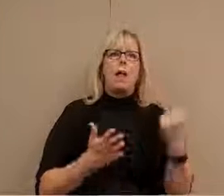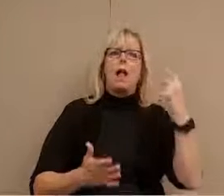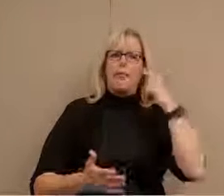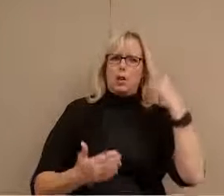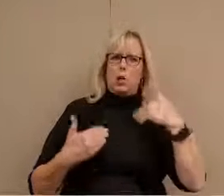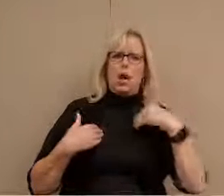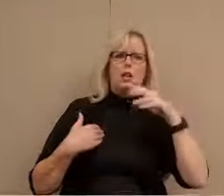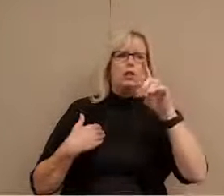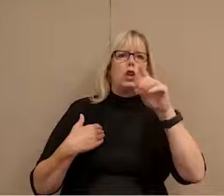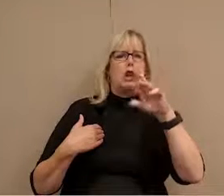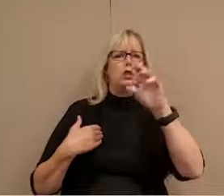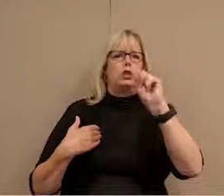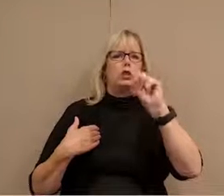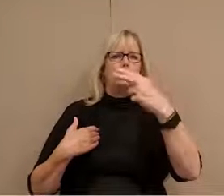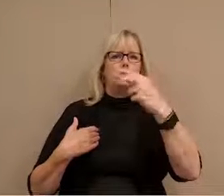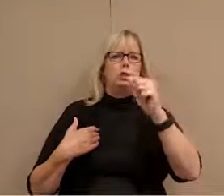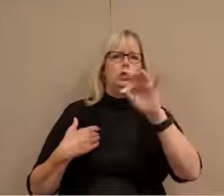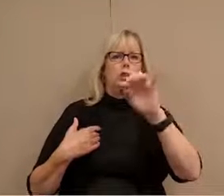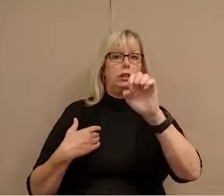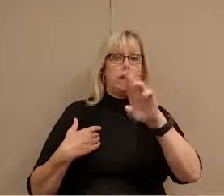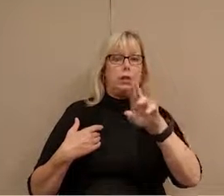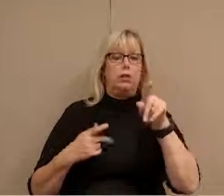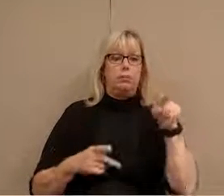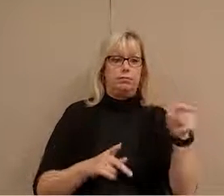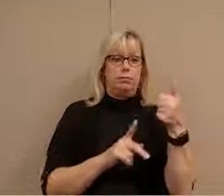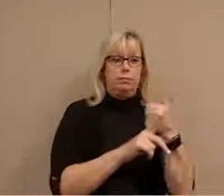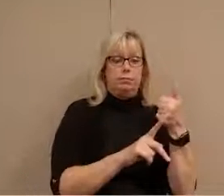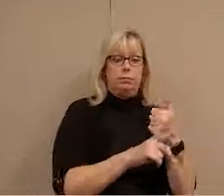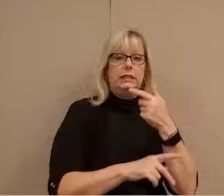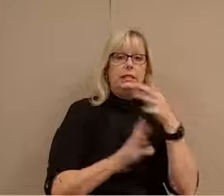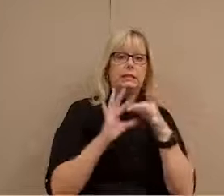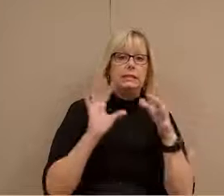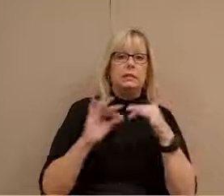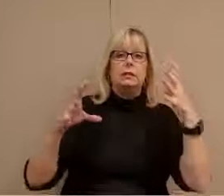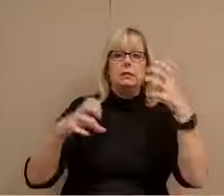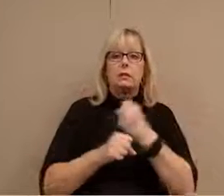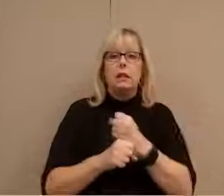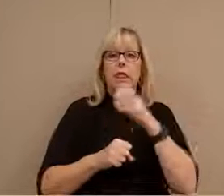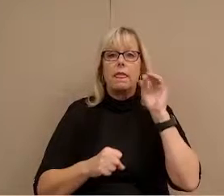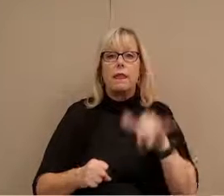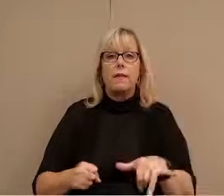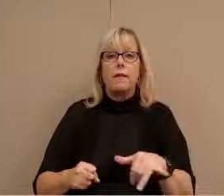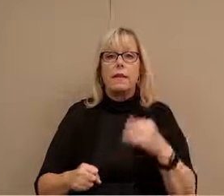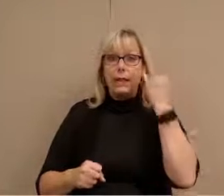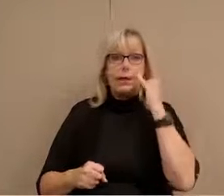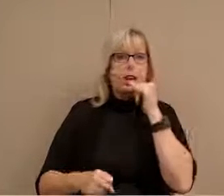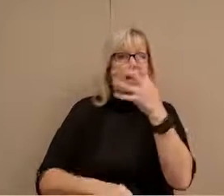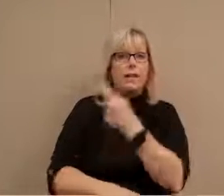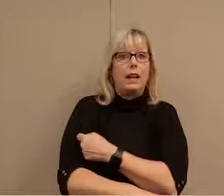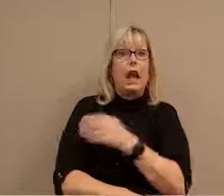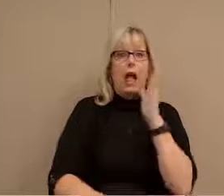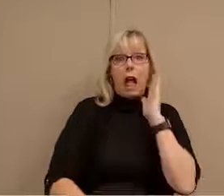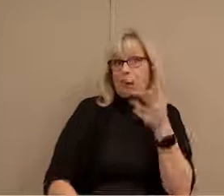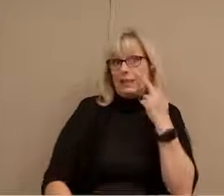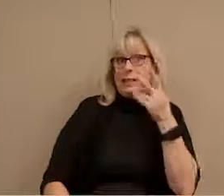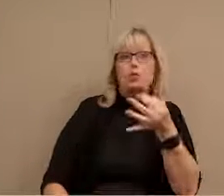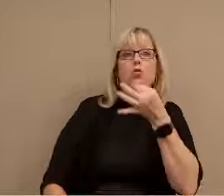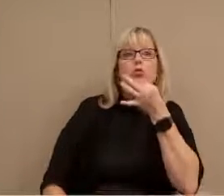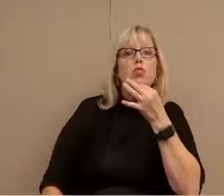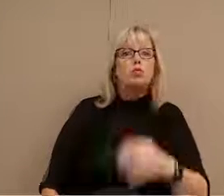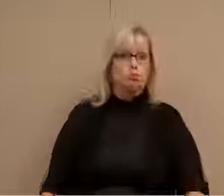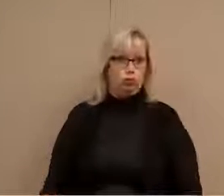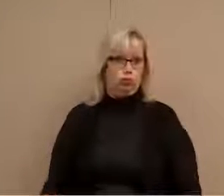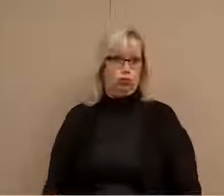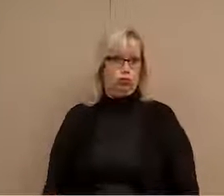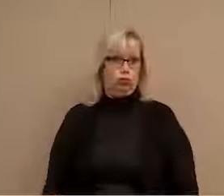if I recall, and he said something. I'm paraphrasing that if you're not vaccinated, I'll likely see